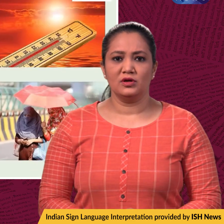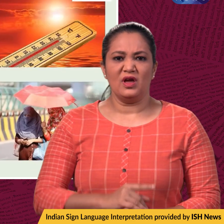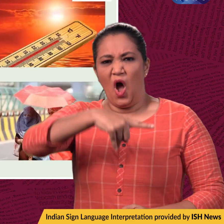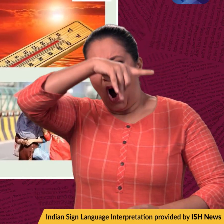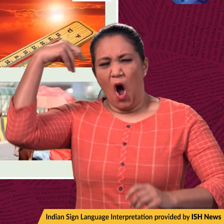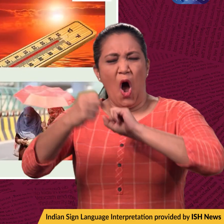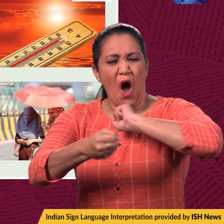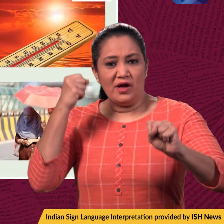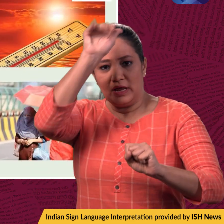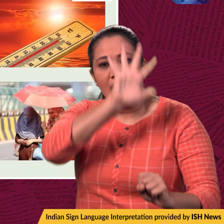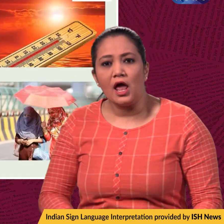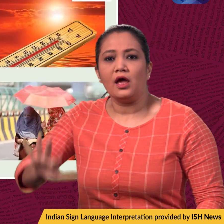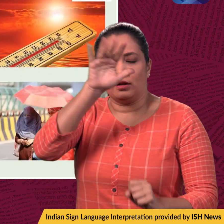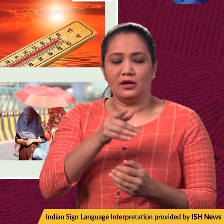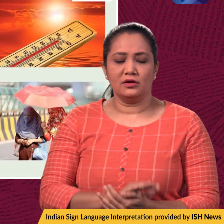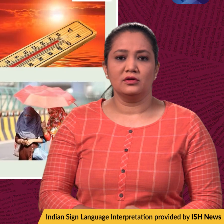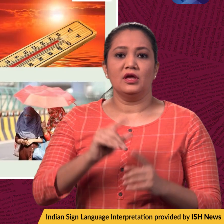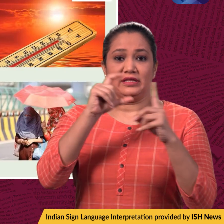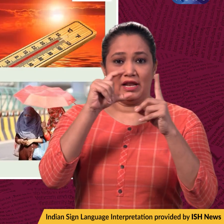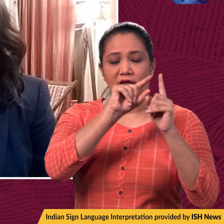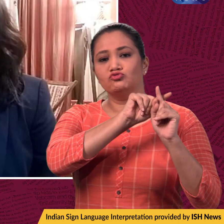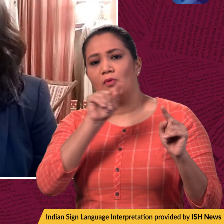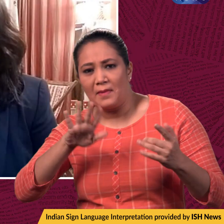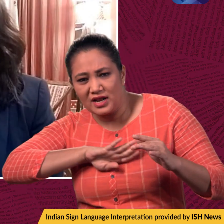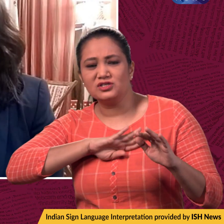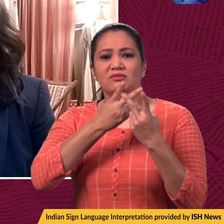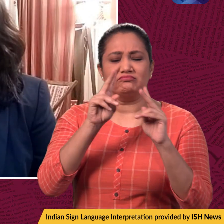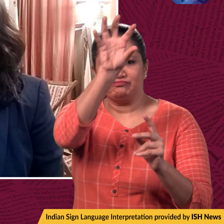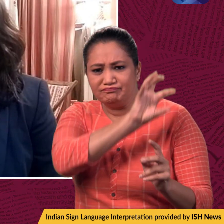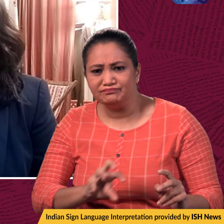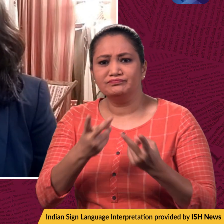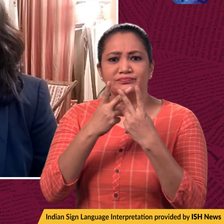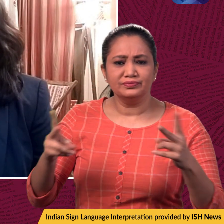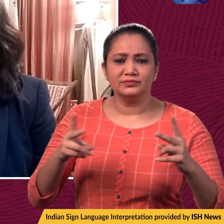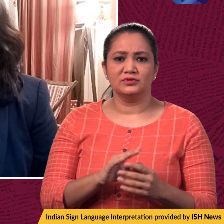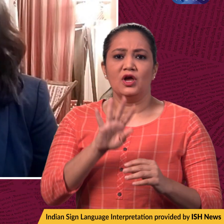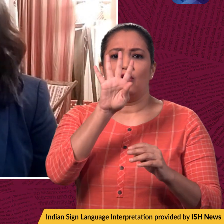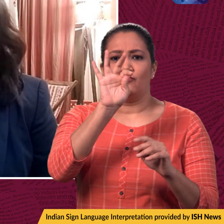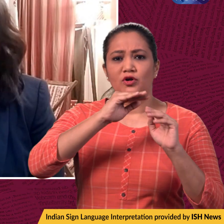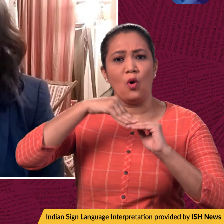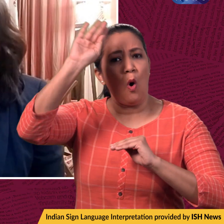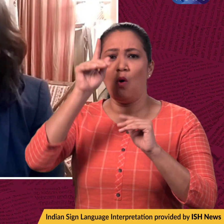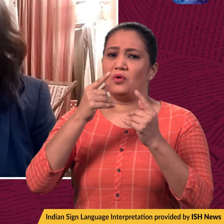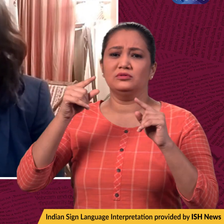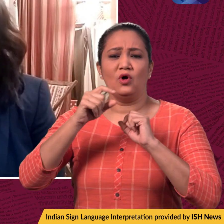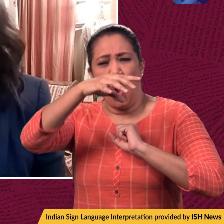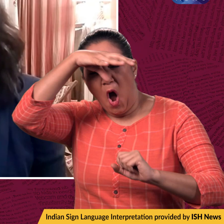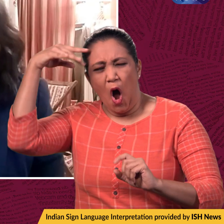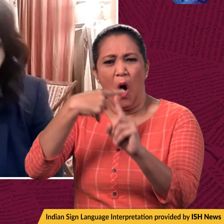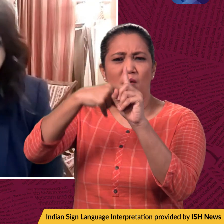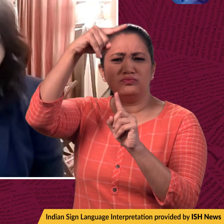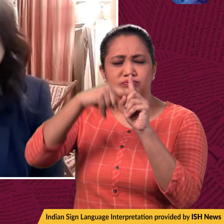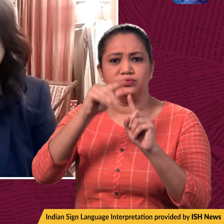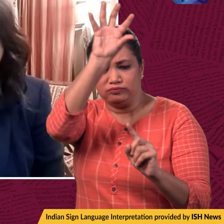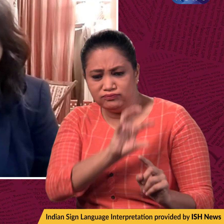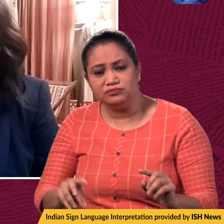heat waves in India. From the national capital, Delhi, to Maharashtra, India is reporting temperatures above 40 degrees Celsius in